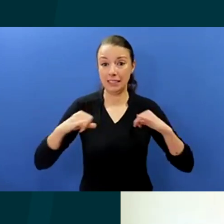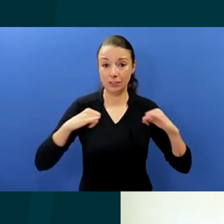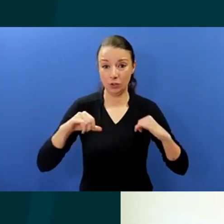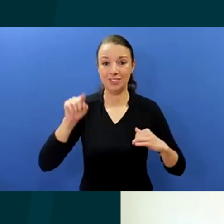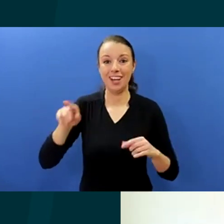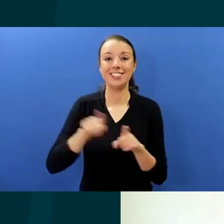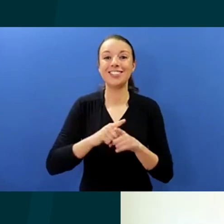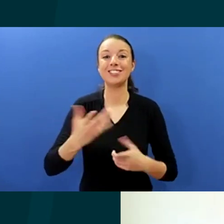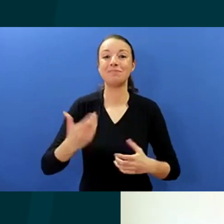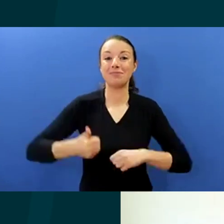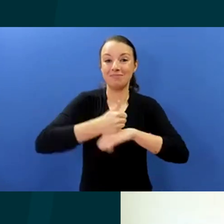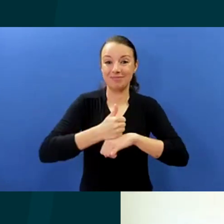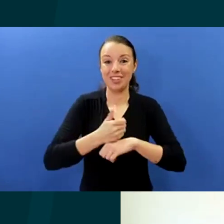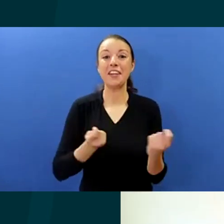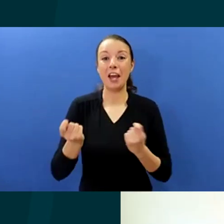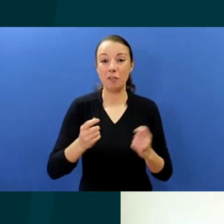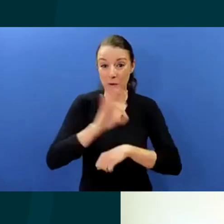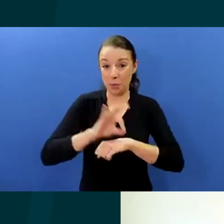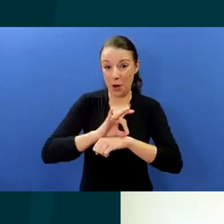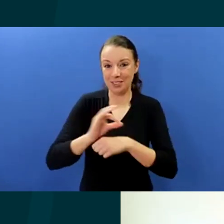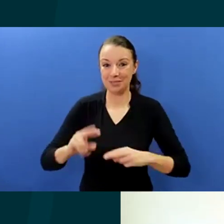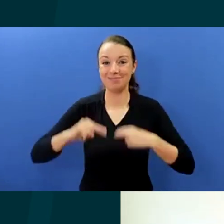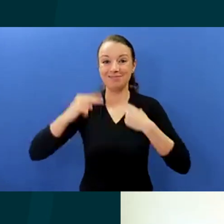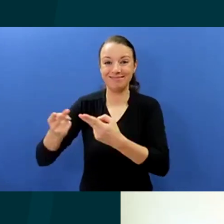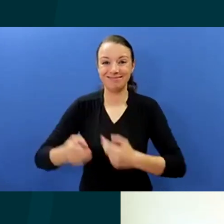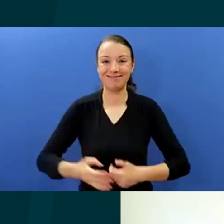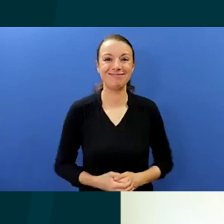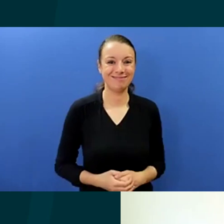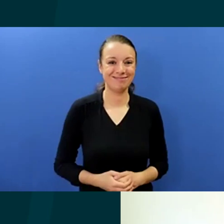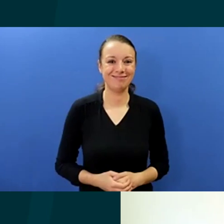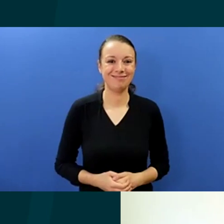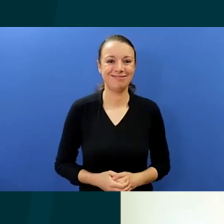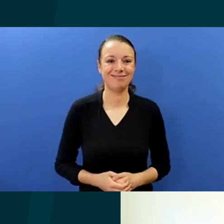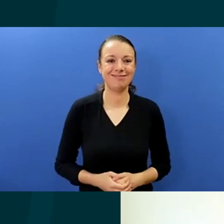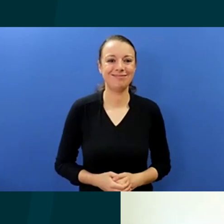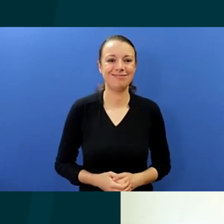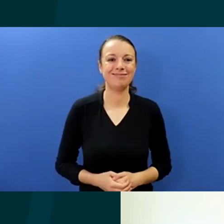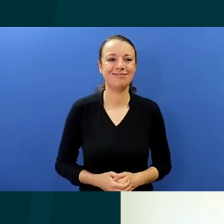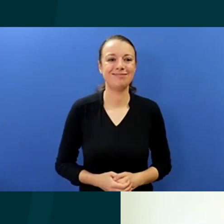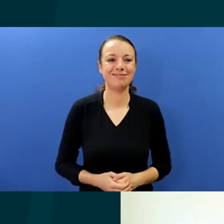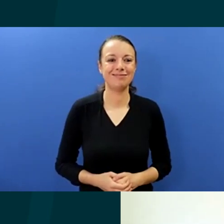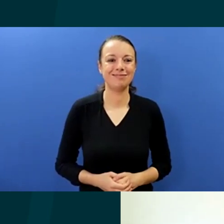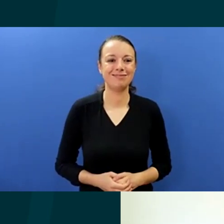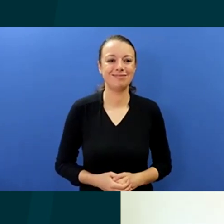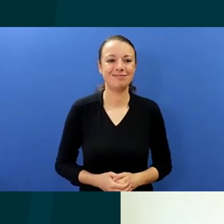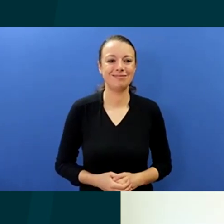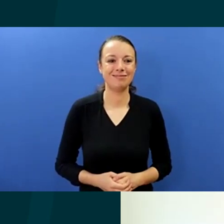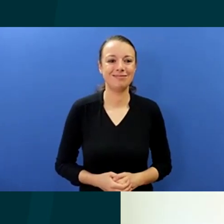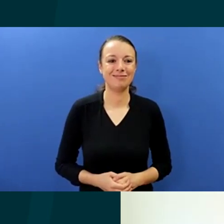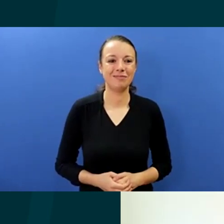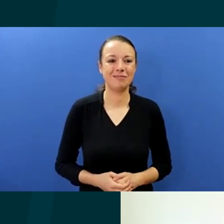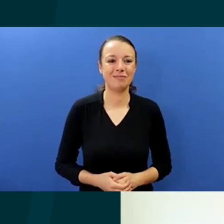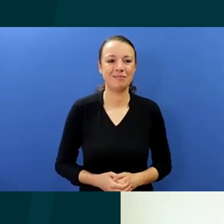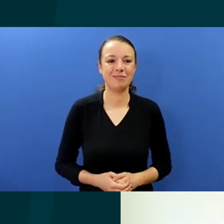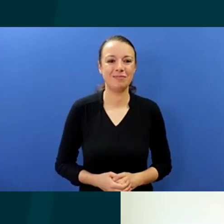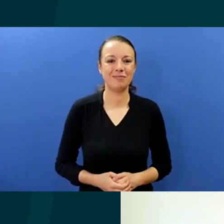who is the head of the ENCO AG and the coordinator, facilitator of the program. Thank you very much. Yes, also